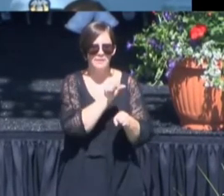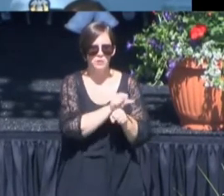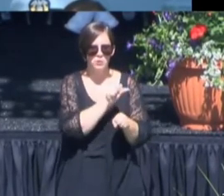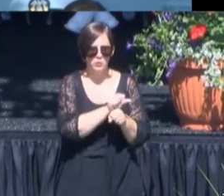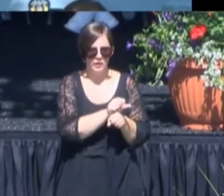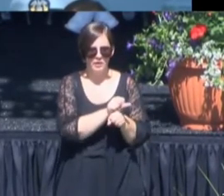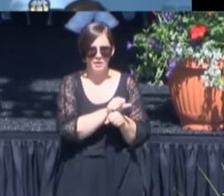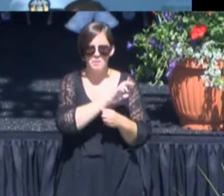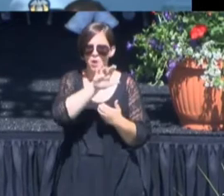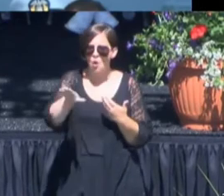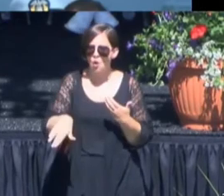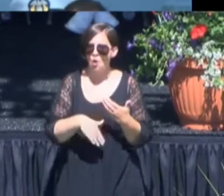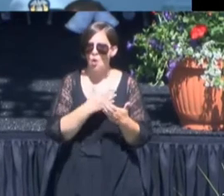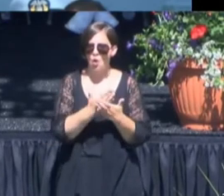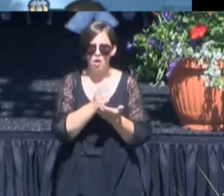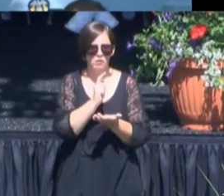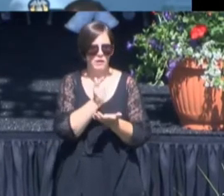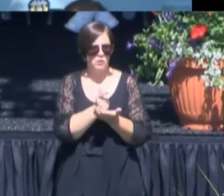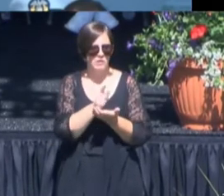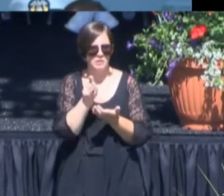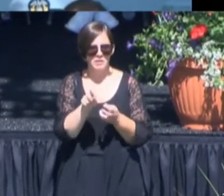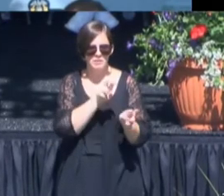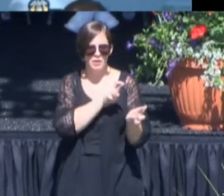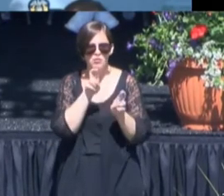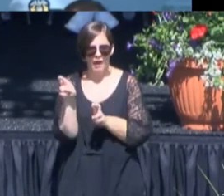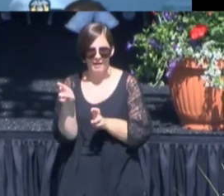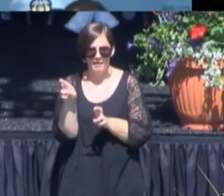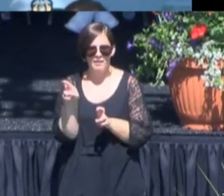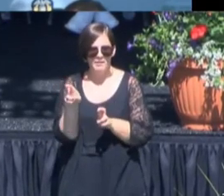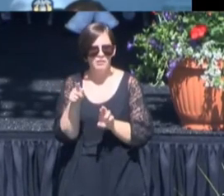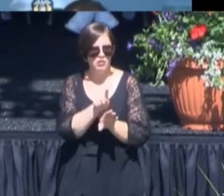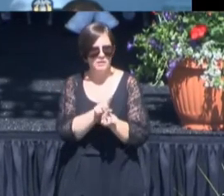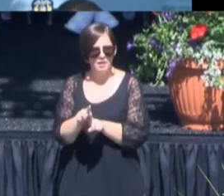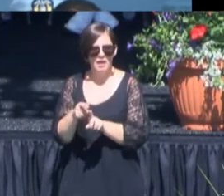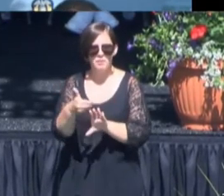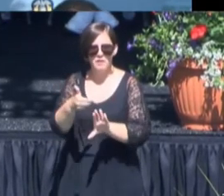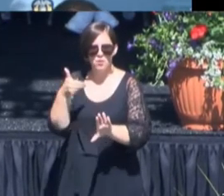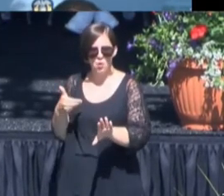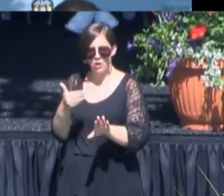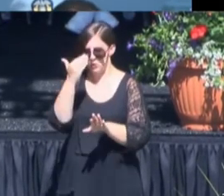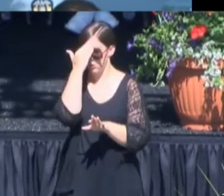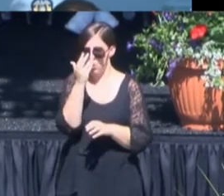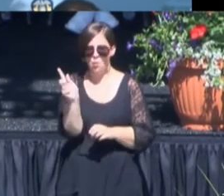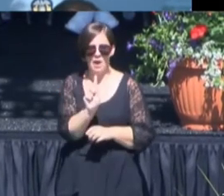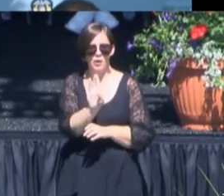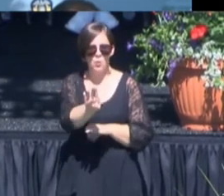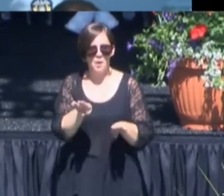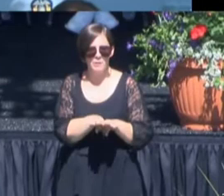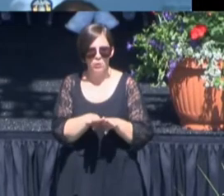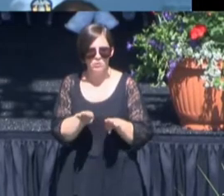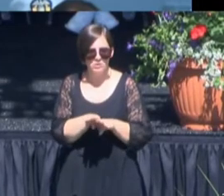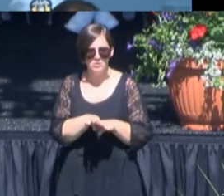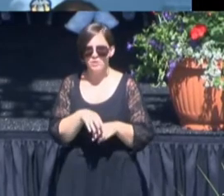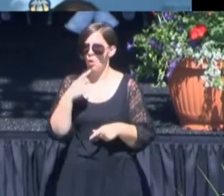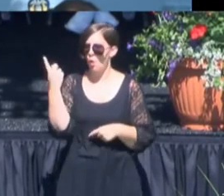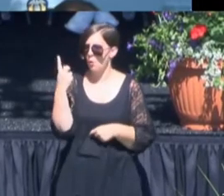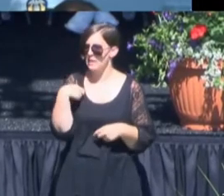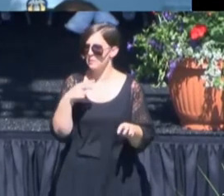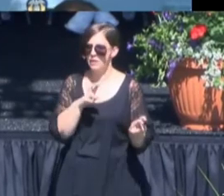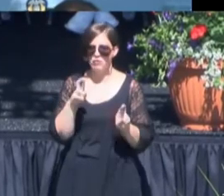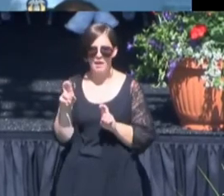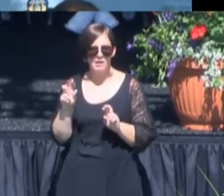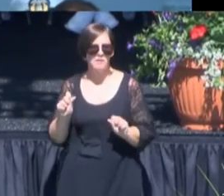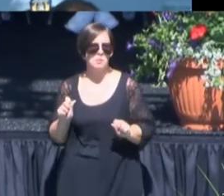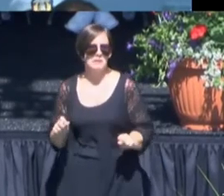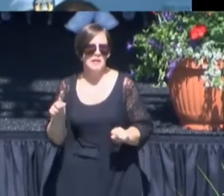all graduates must be ready to do as your forebears did, to always know where your boots are, to always be ready when trouble